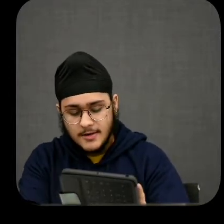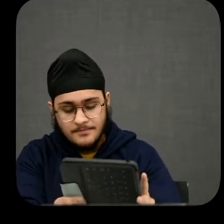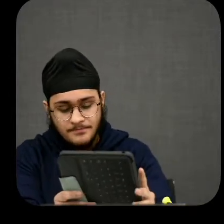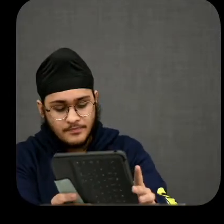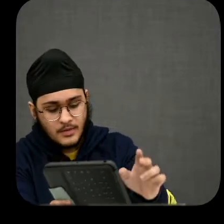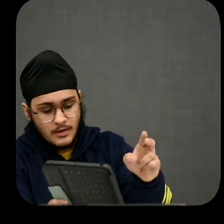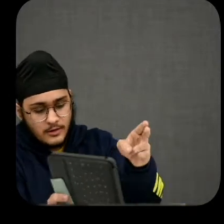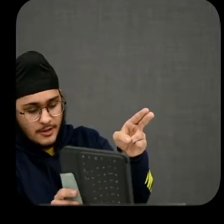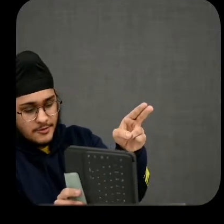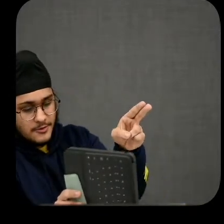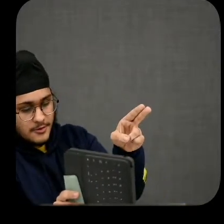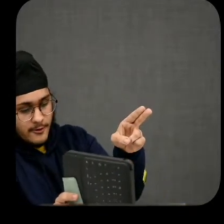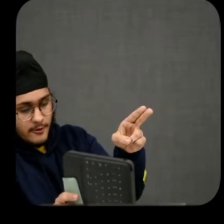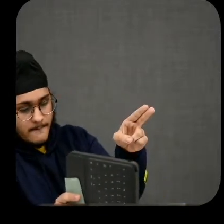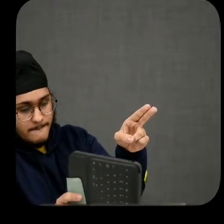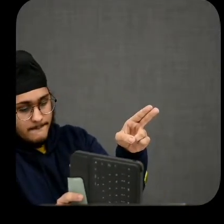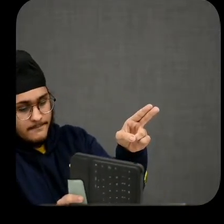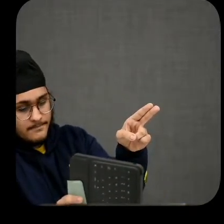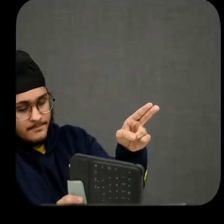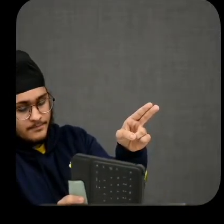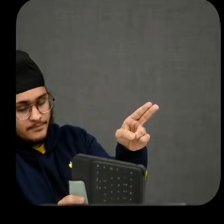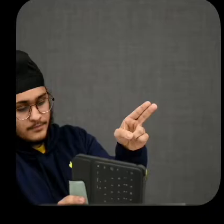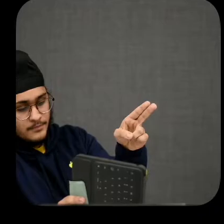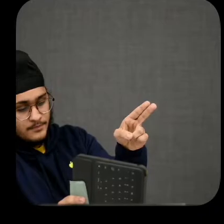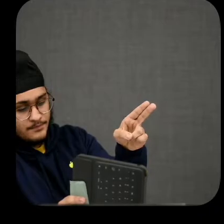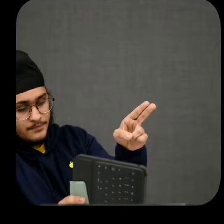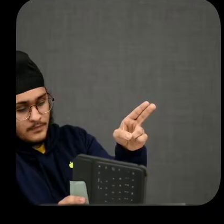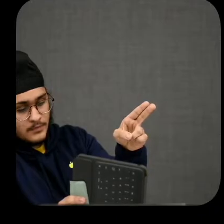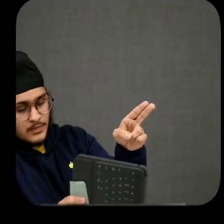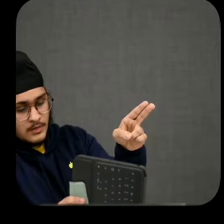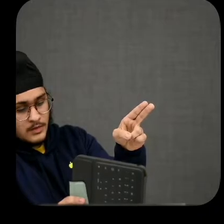that. Let's do this now.